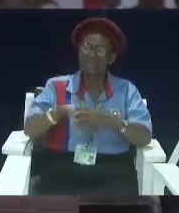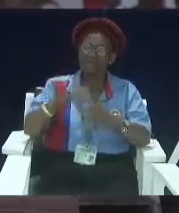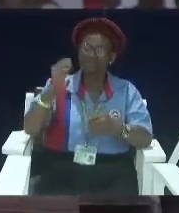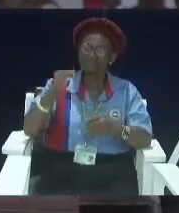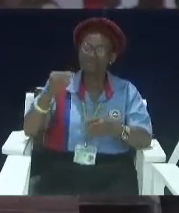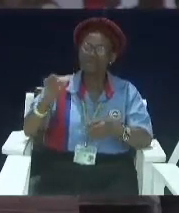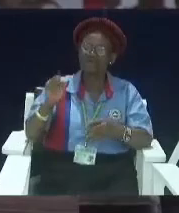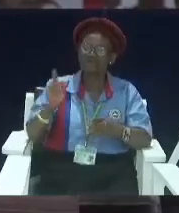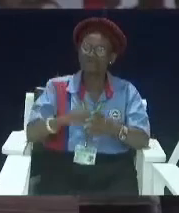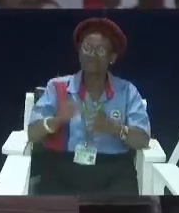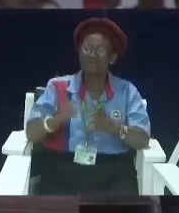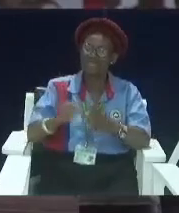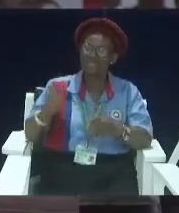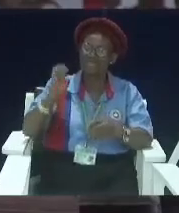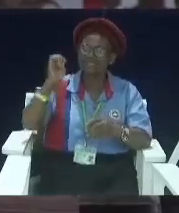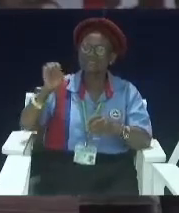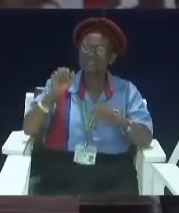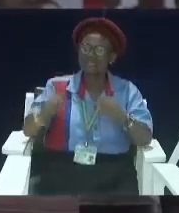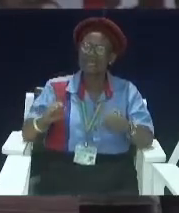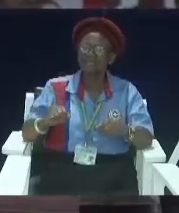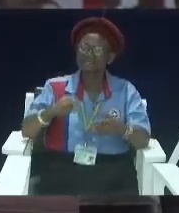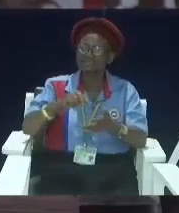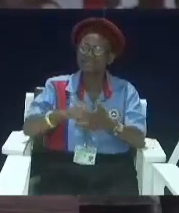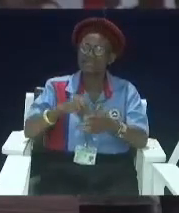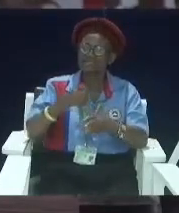on where he can stand firm.